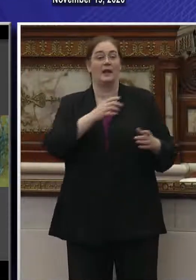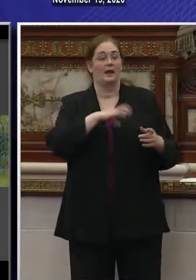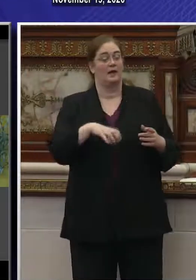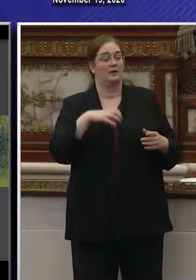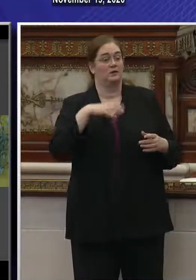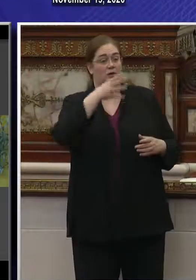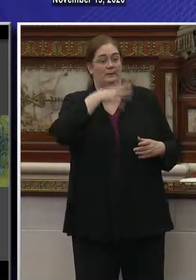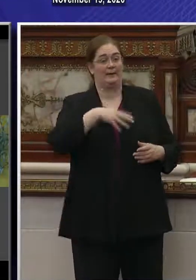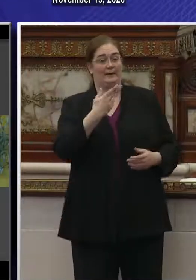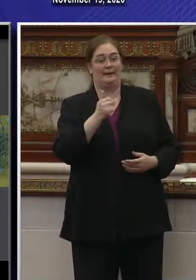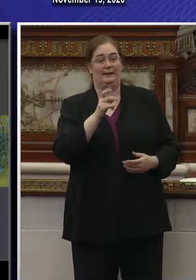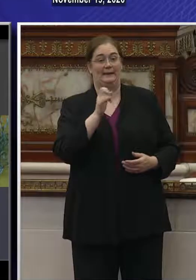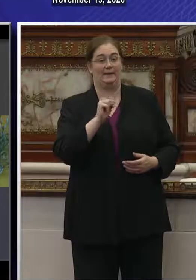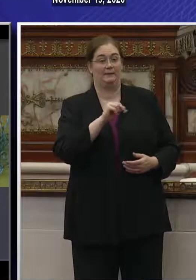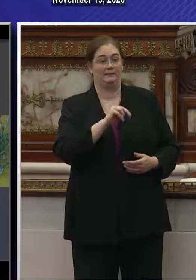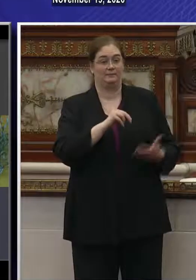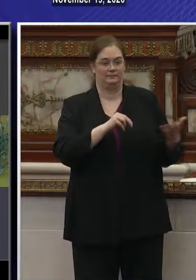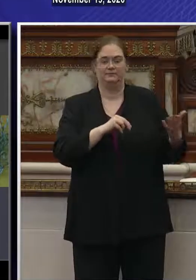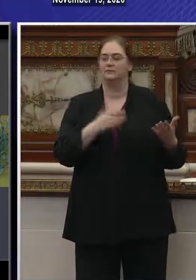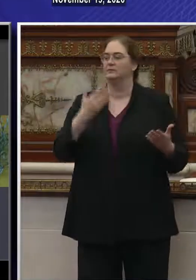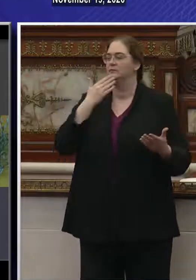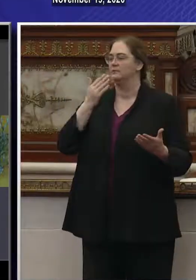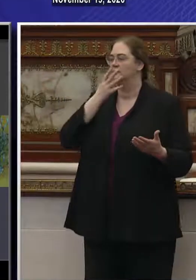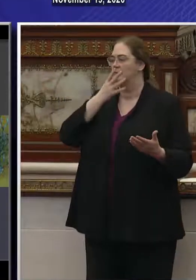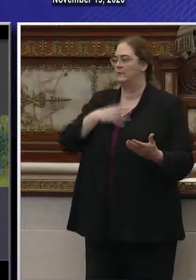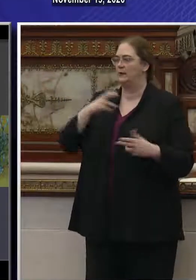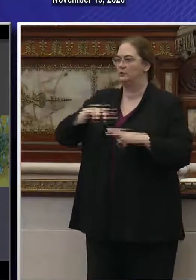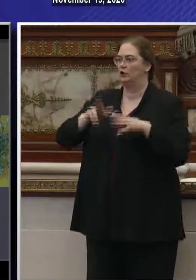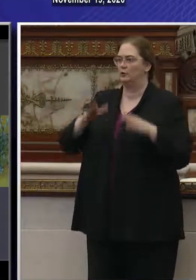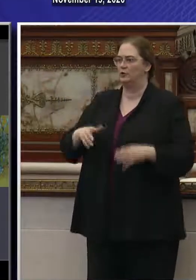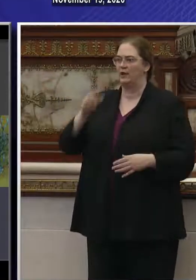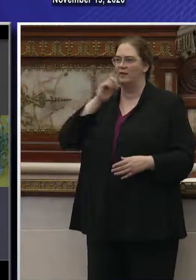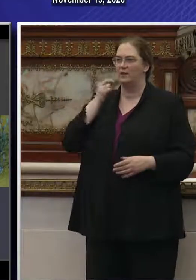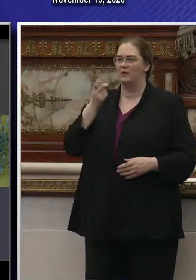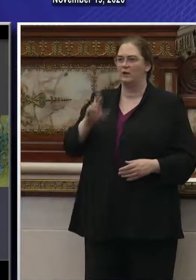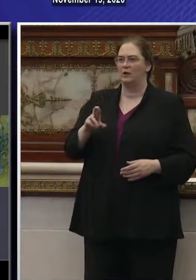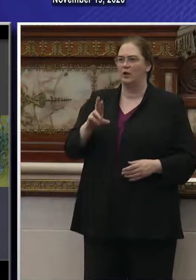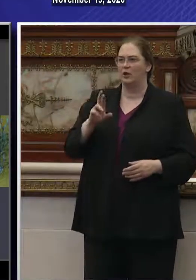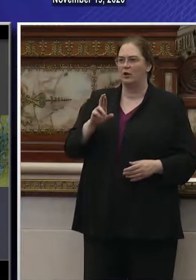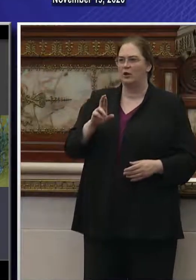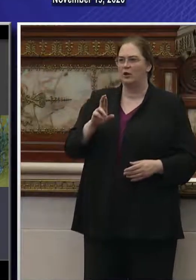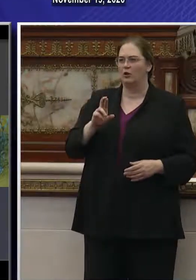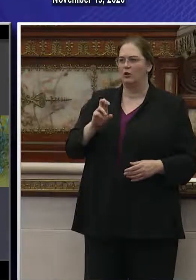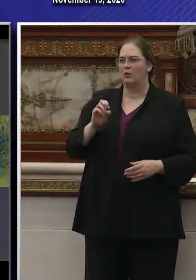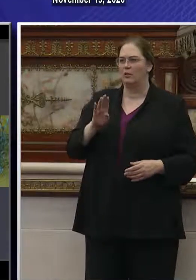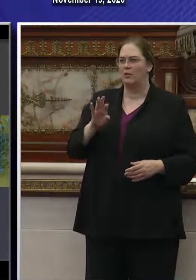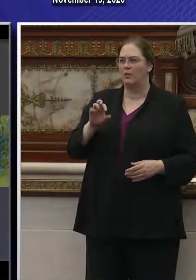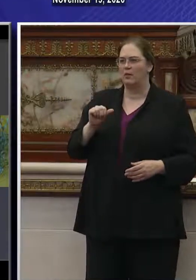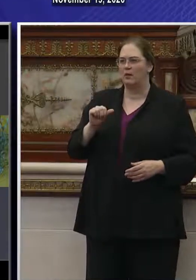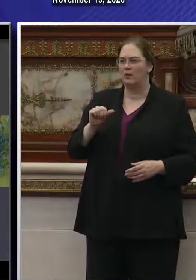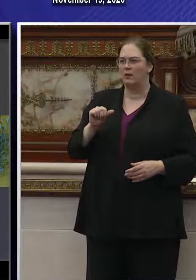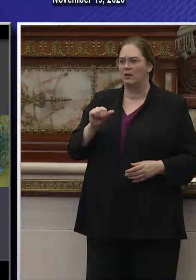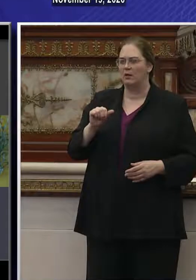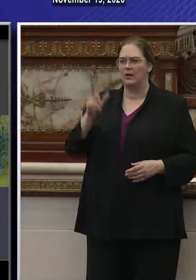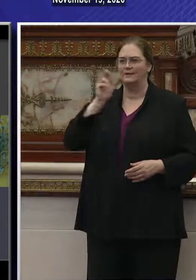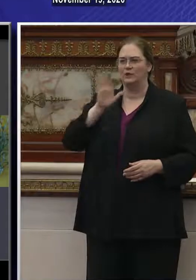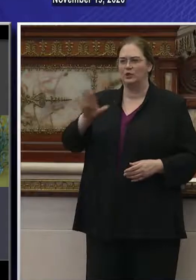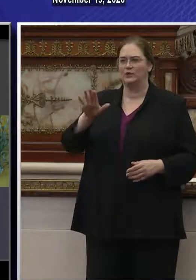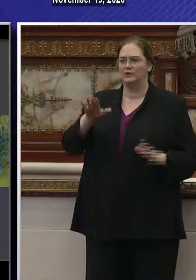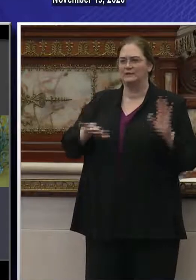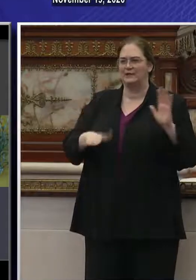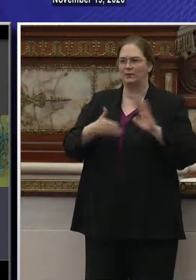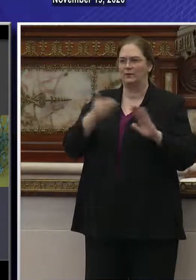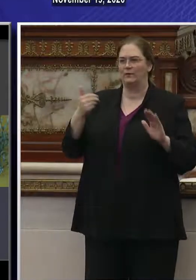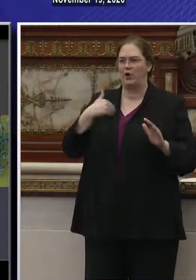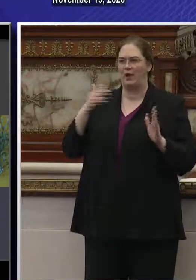You're welcome. Thank you, Madam Chair. I think we have Dr. Abella I'd like to hear his testimony